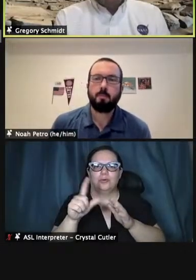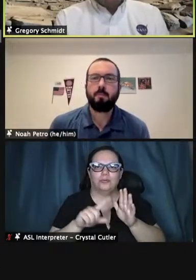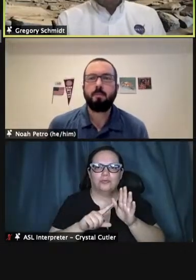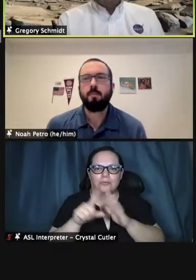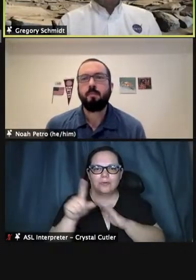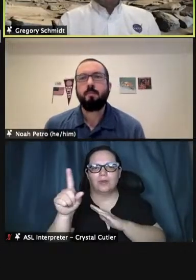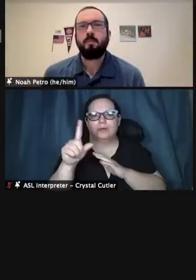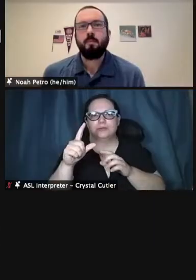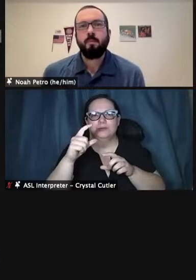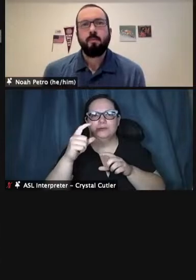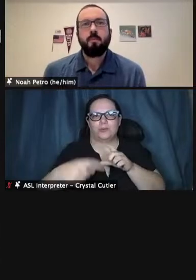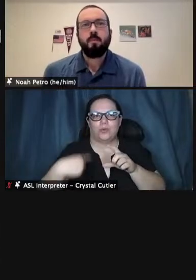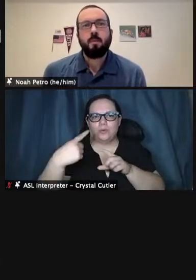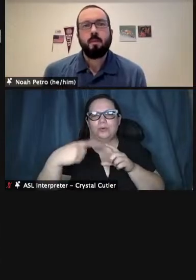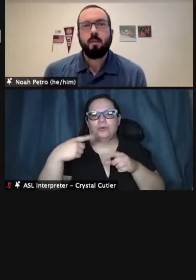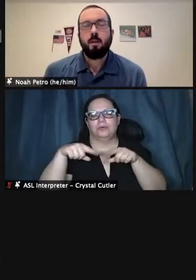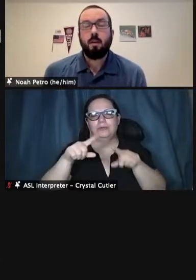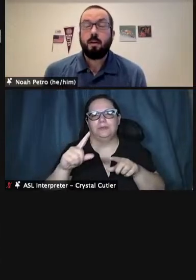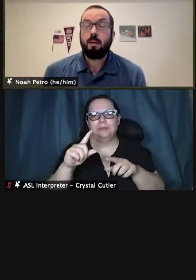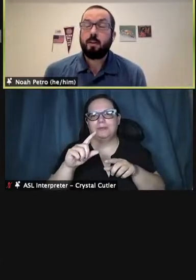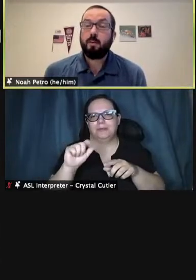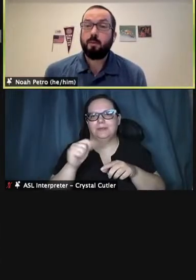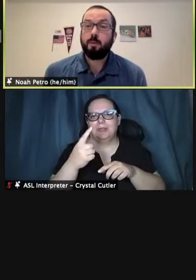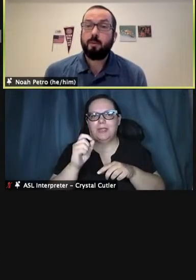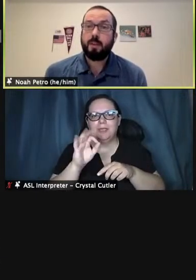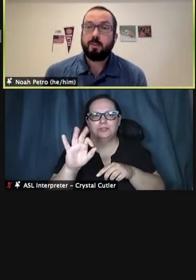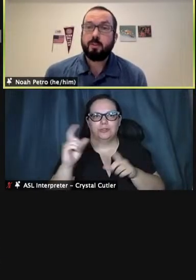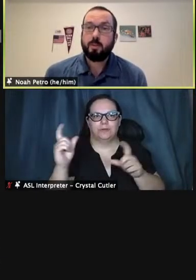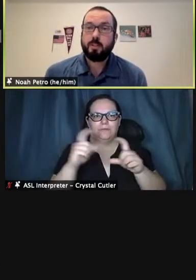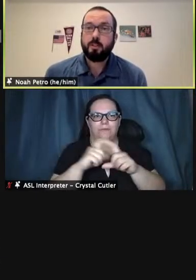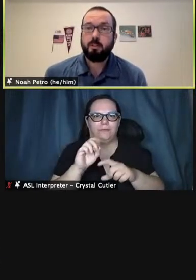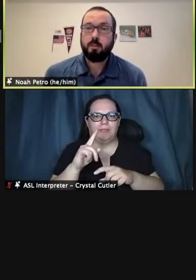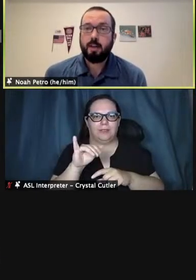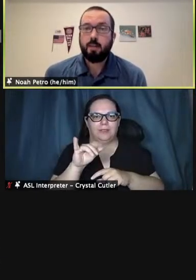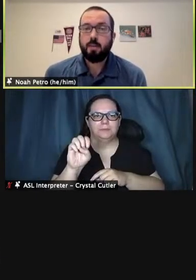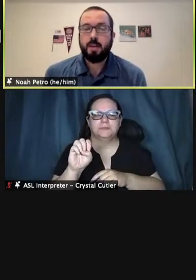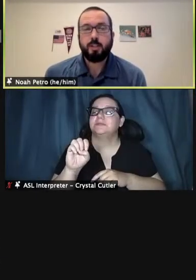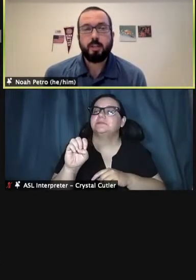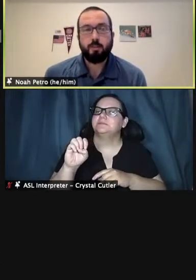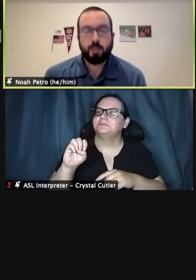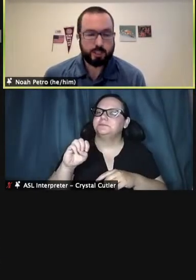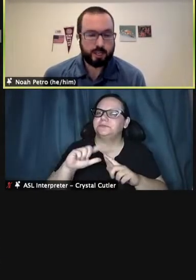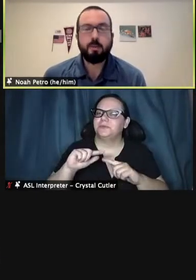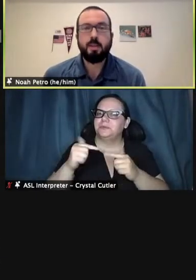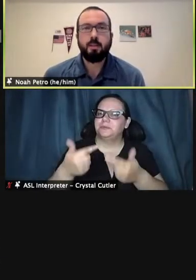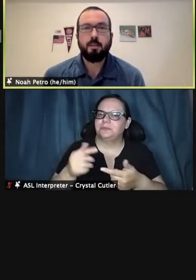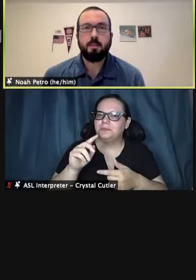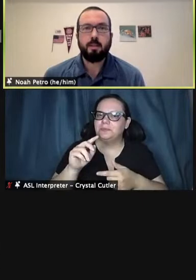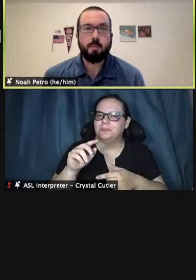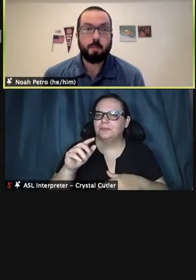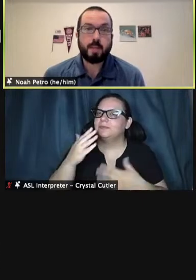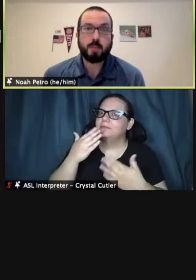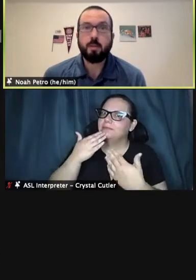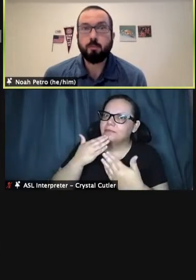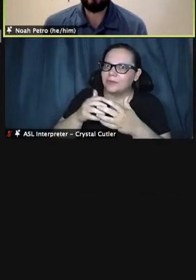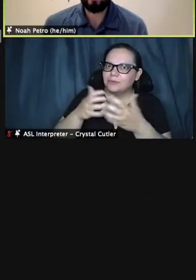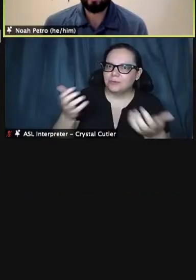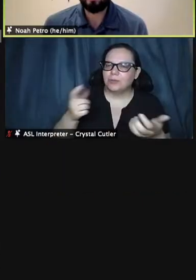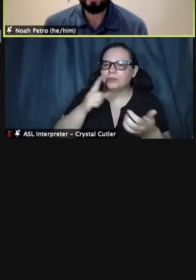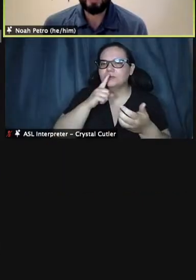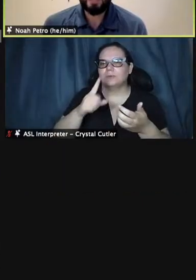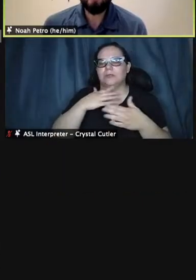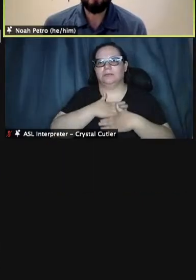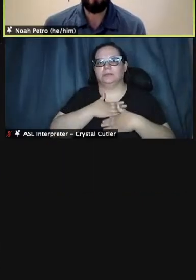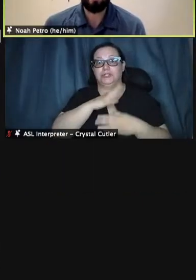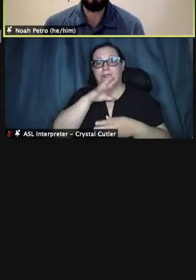it away, please. All right, great. Well, thank you so much, Greg and Manesh. I appreciate being in my basement with